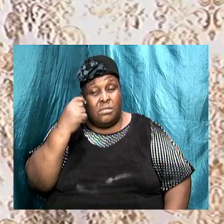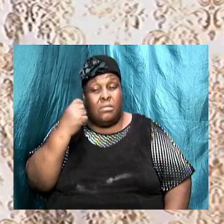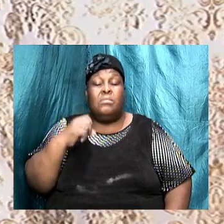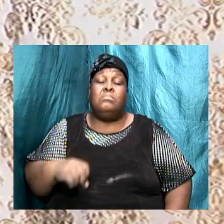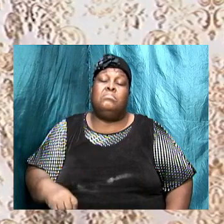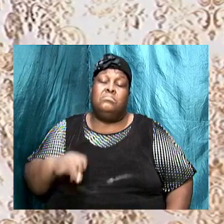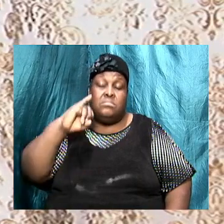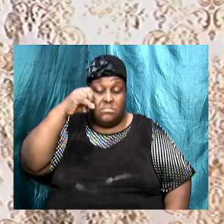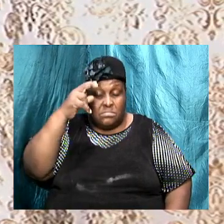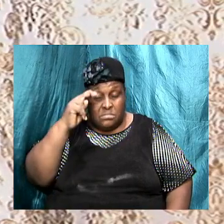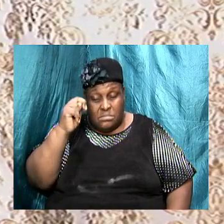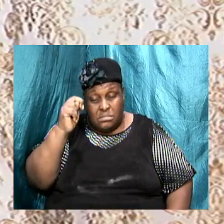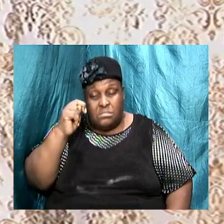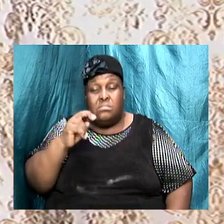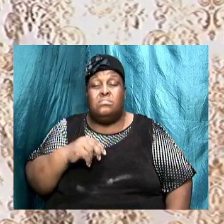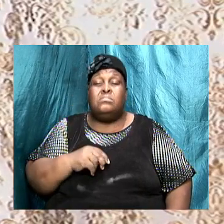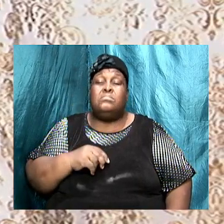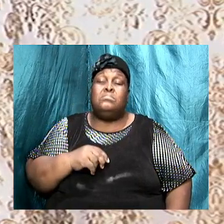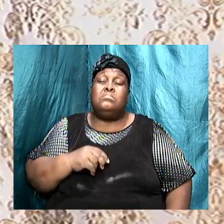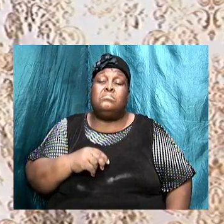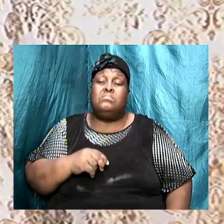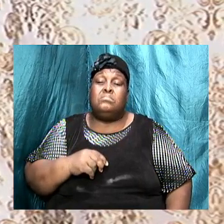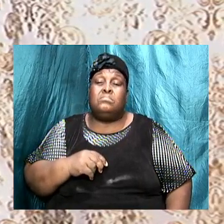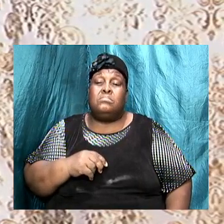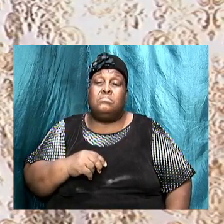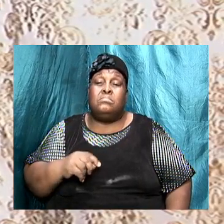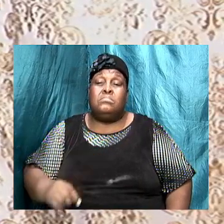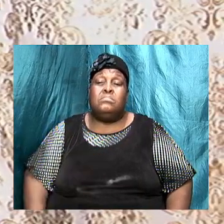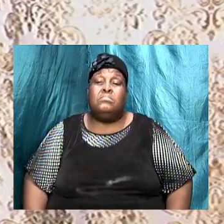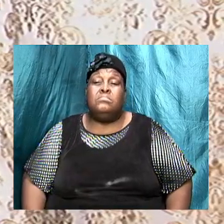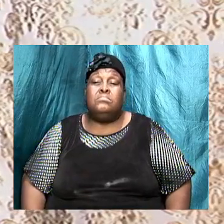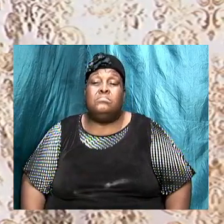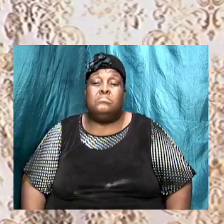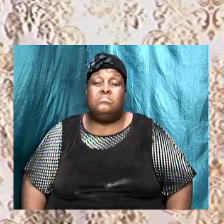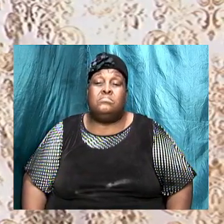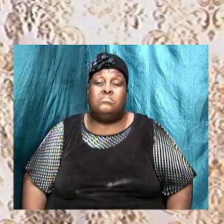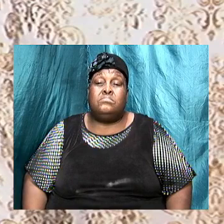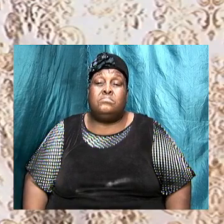verses 13, it tells us,